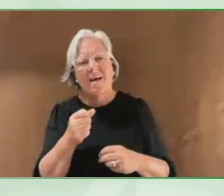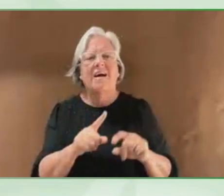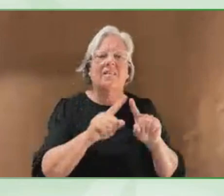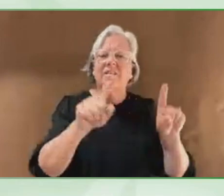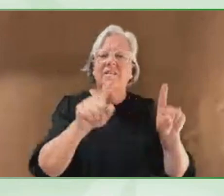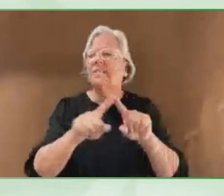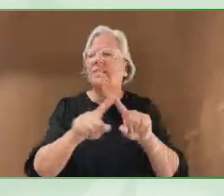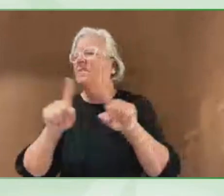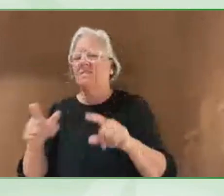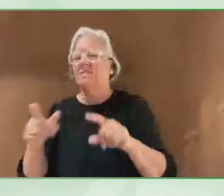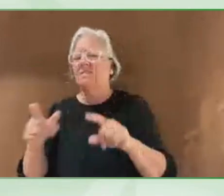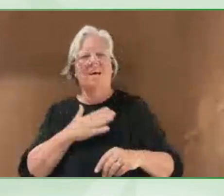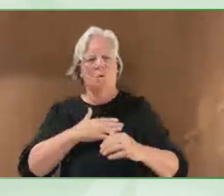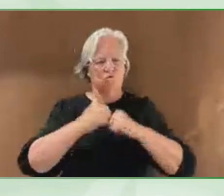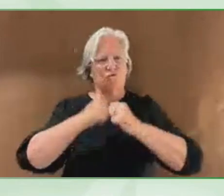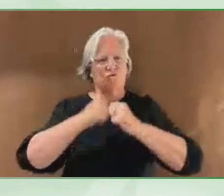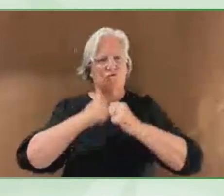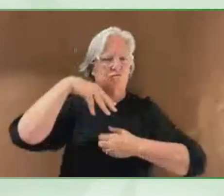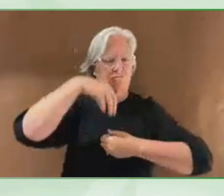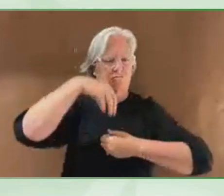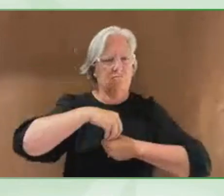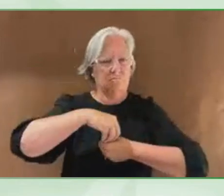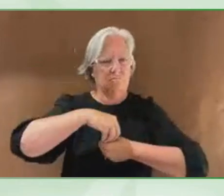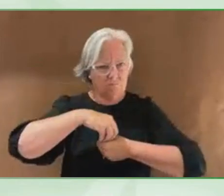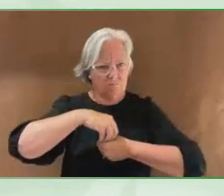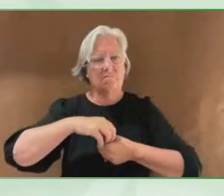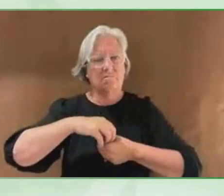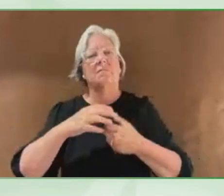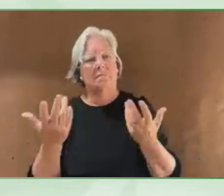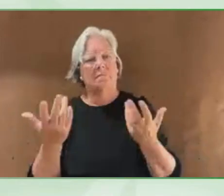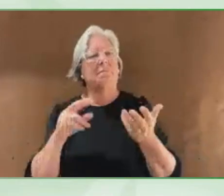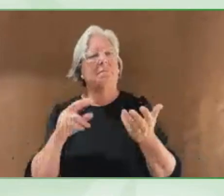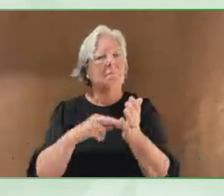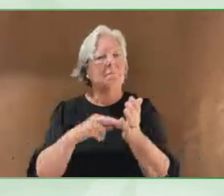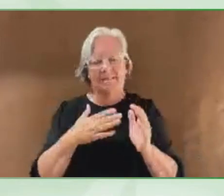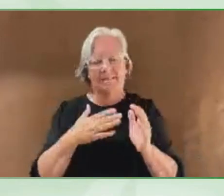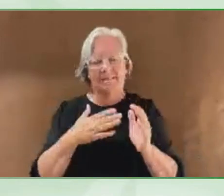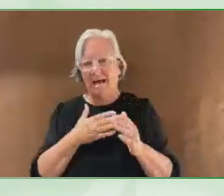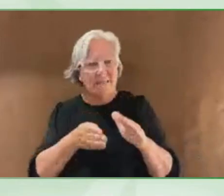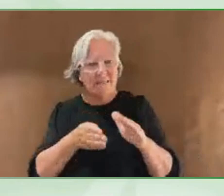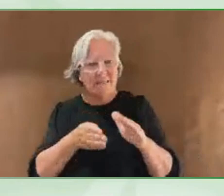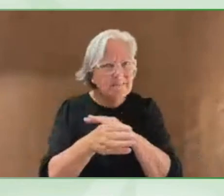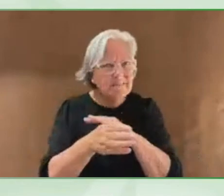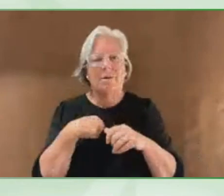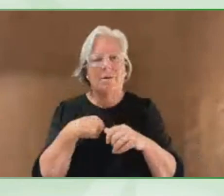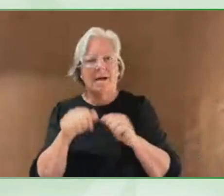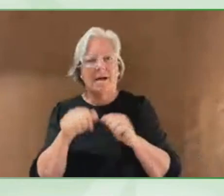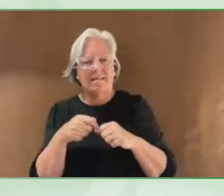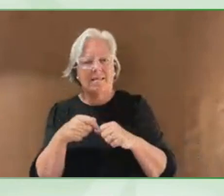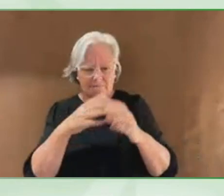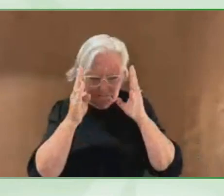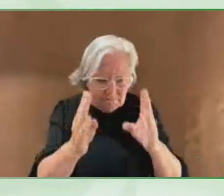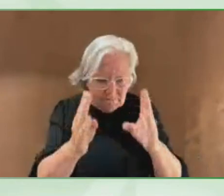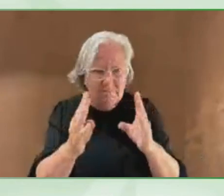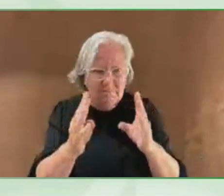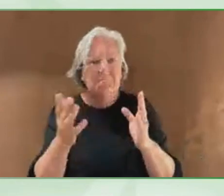us to monitor our progress on accessibility and focus on addressing some of the gaps. So we have